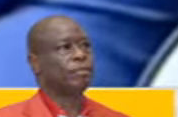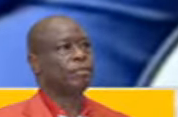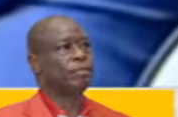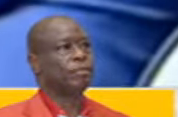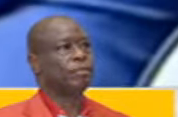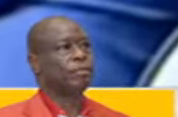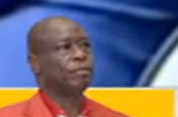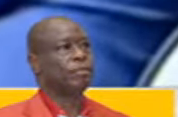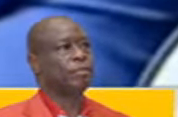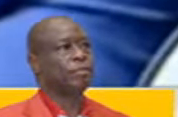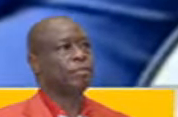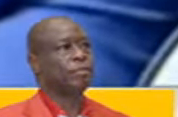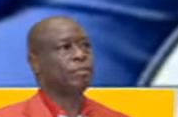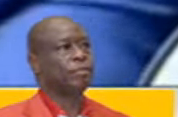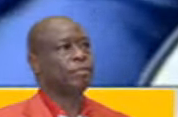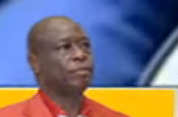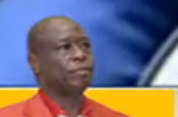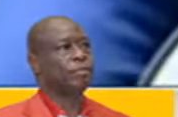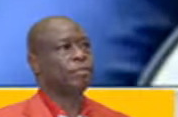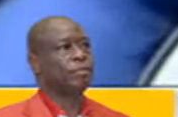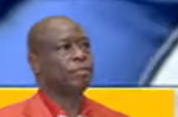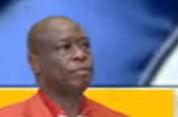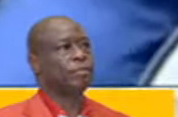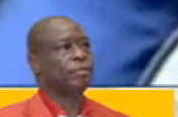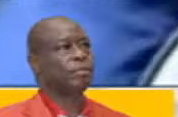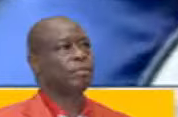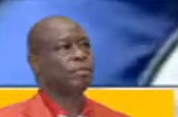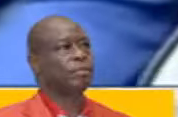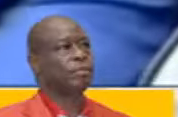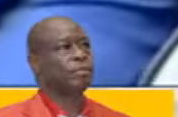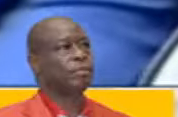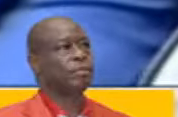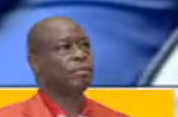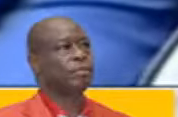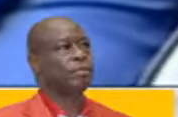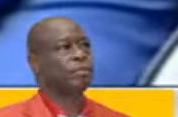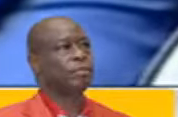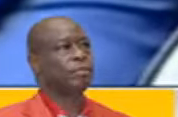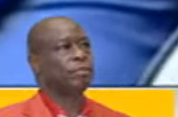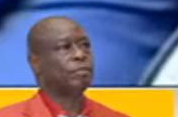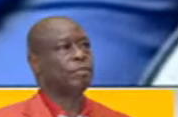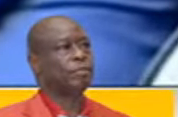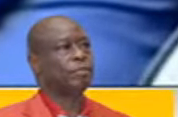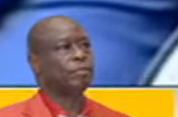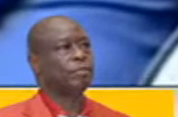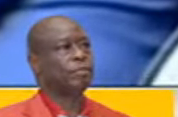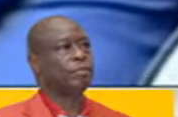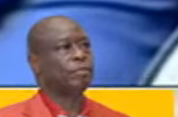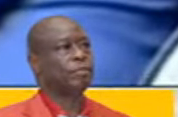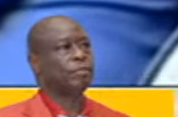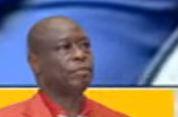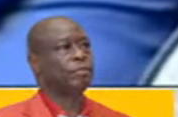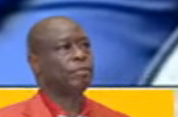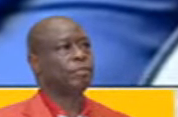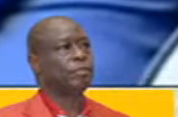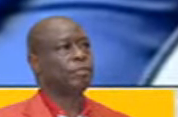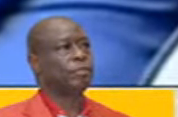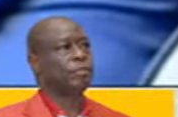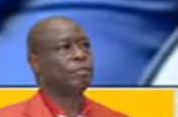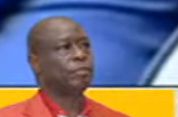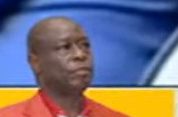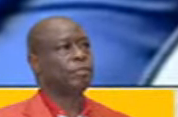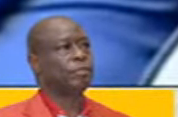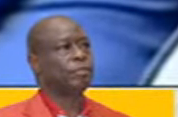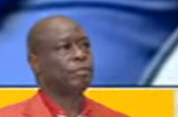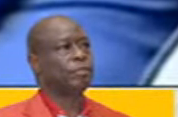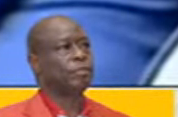corruption and money laundering. And for making that decision, the Deputy President, against the provisions of Article